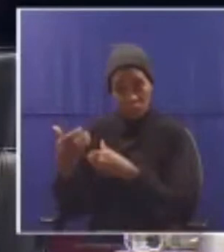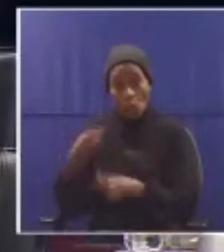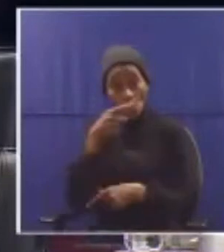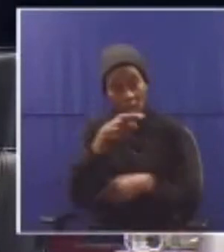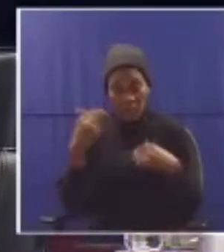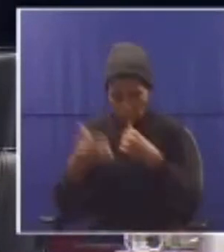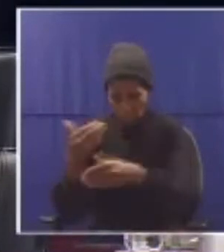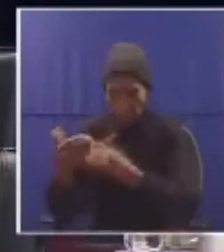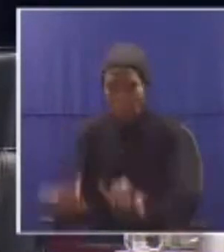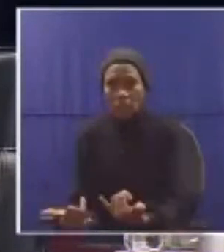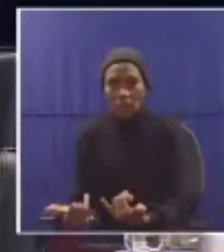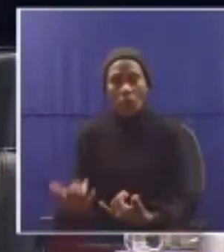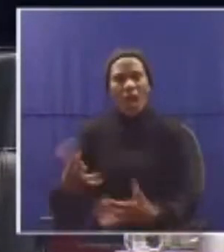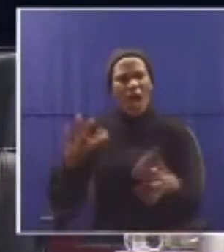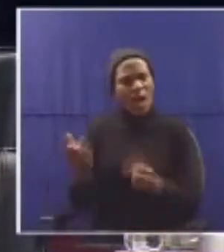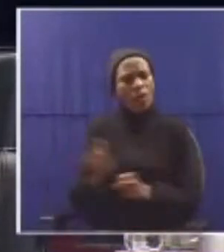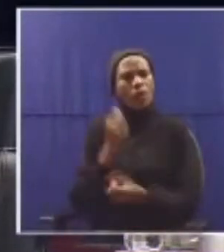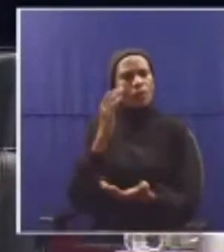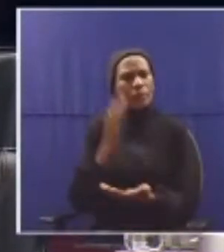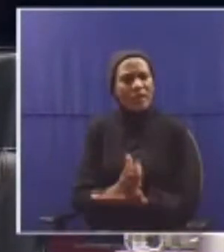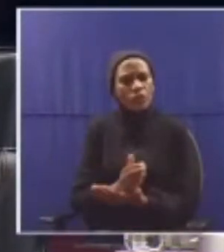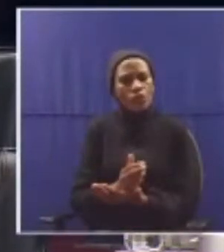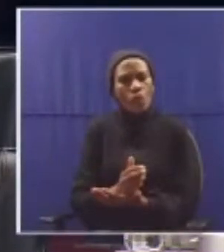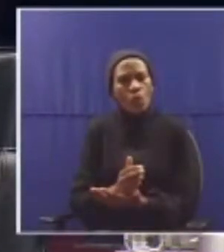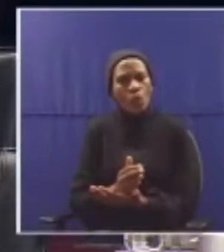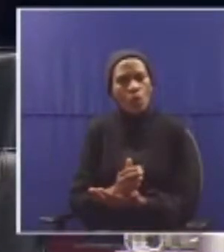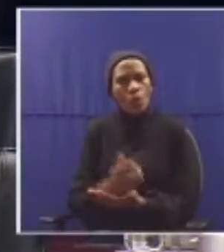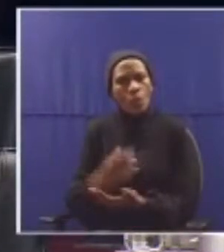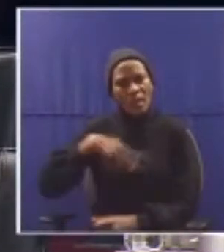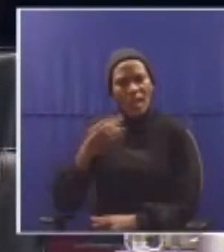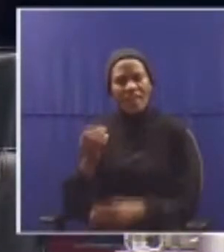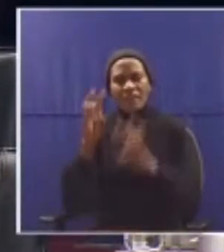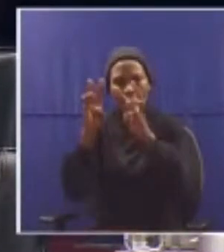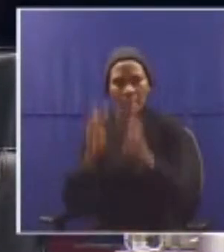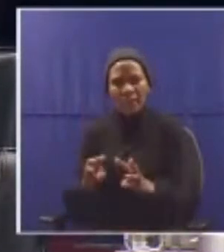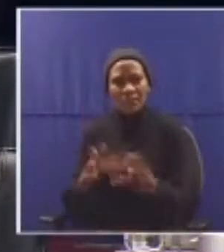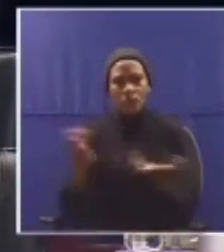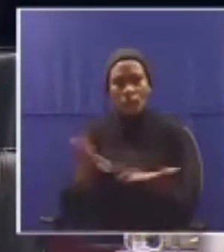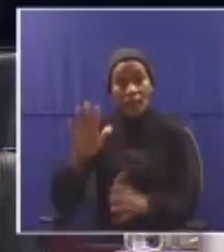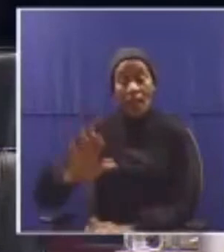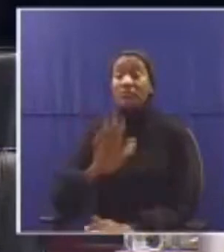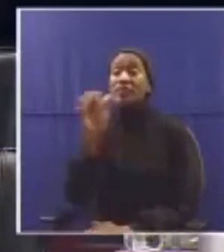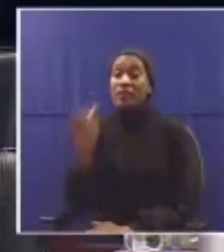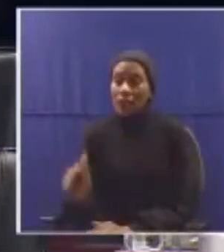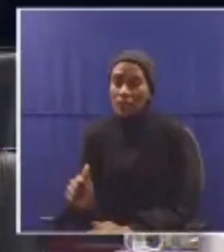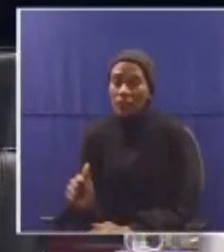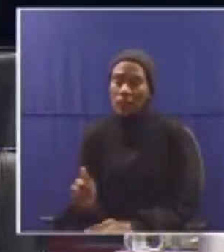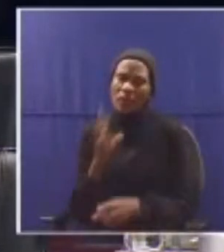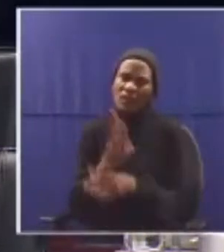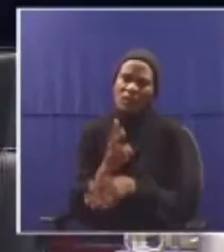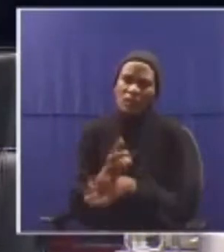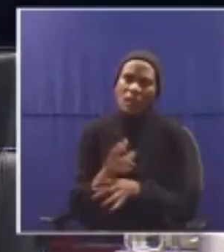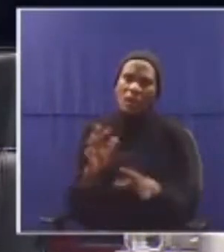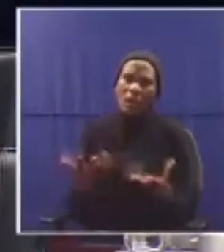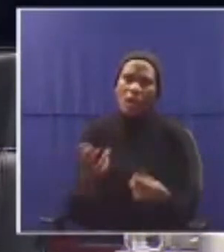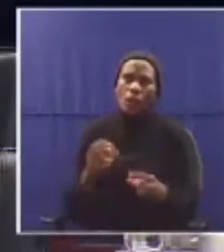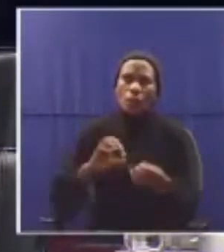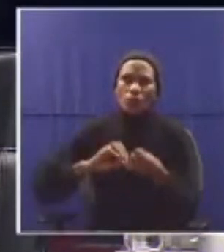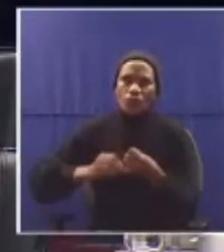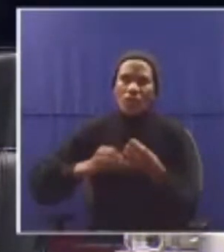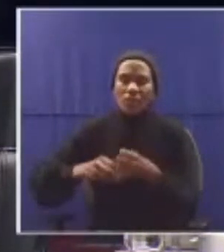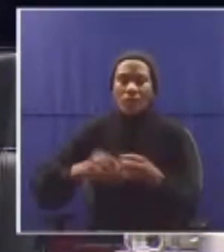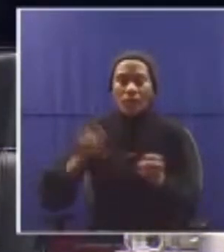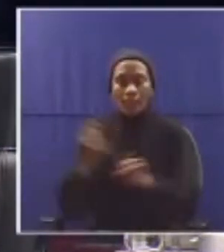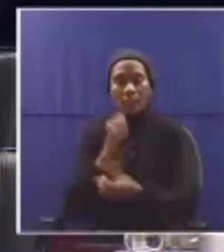there's peace and stability in the region, and also outline interventions to consolidate efforts by the